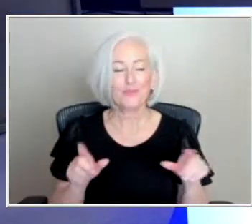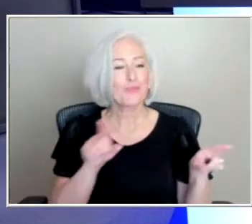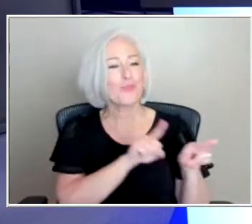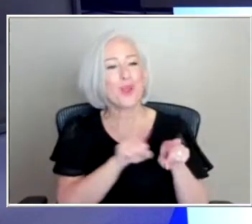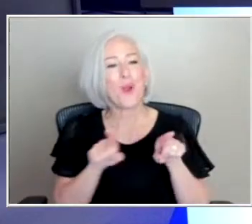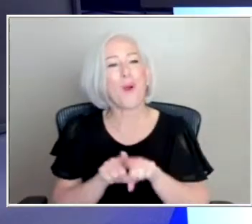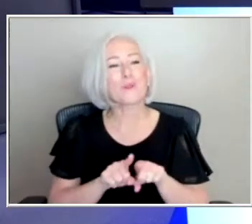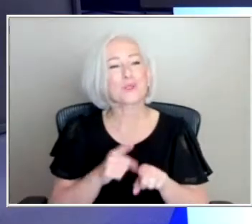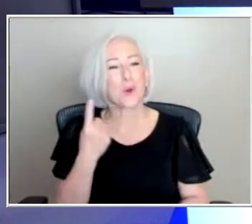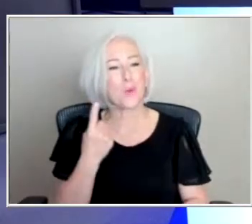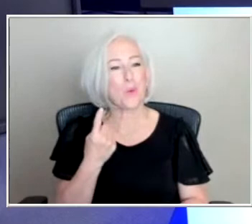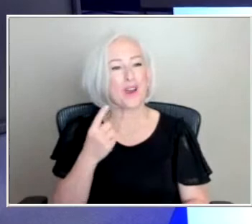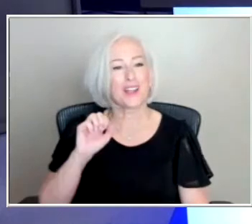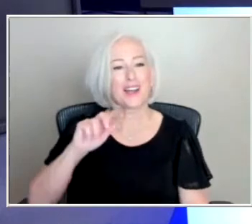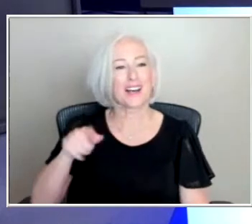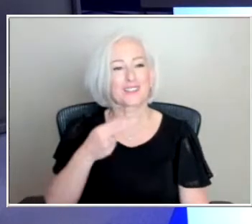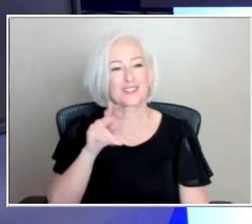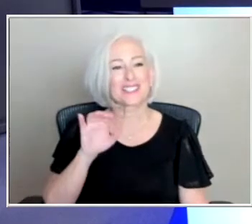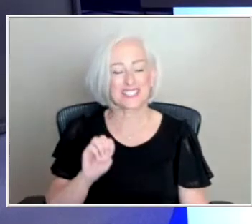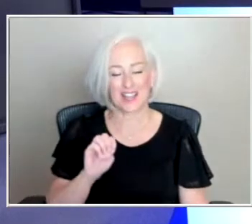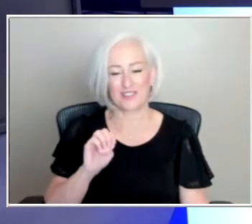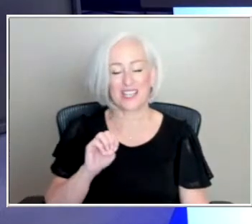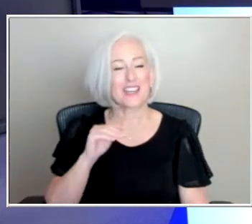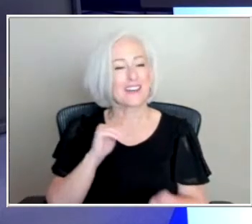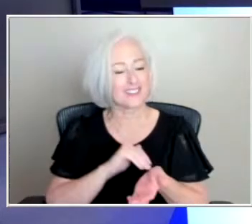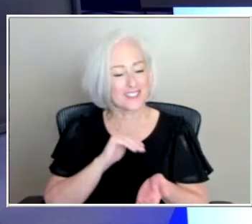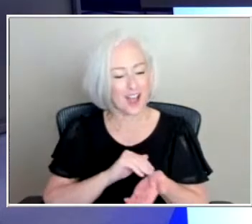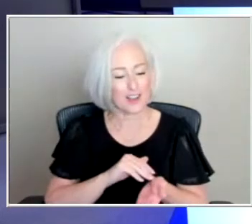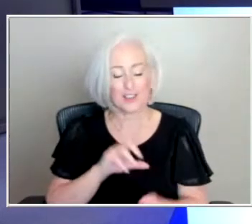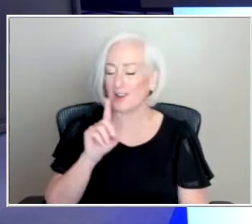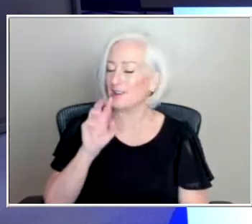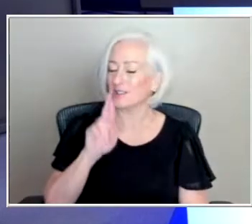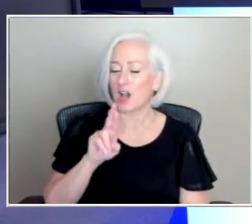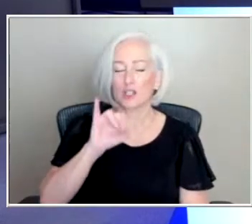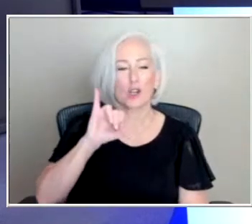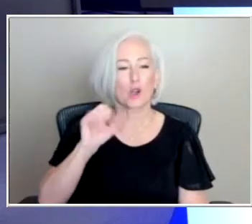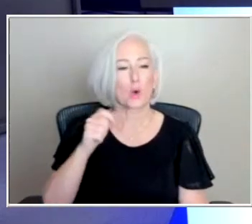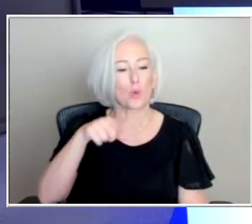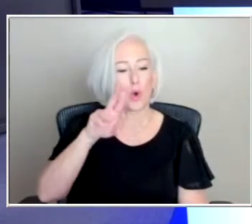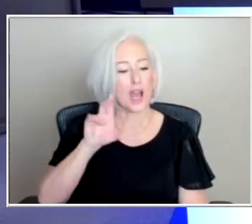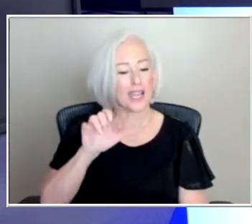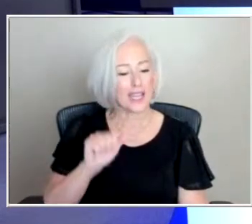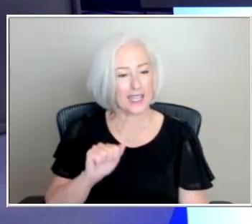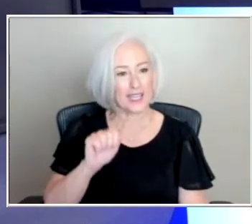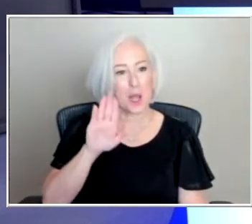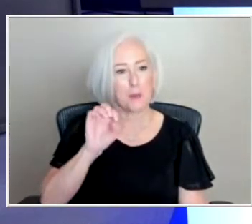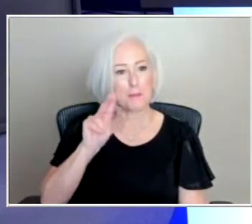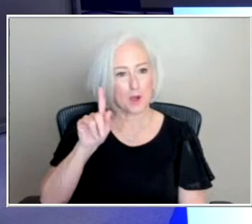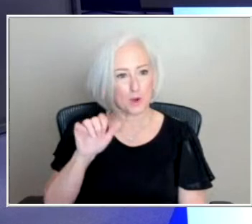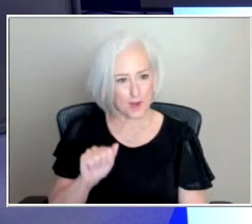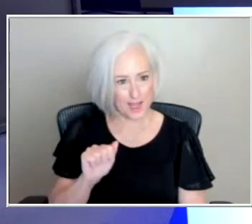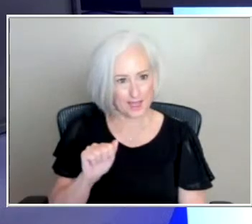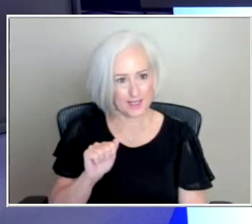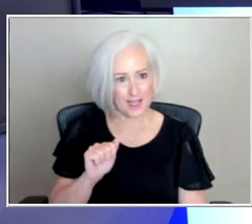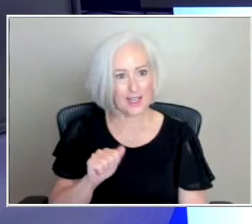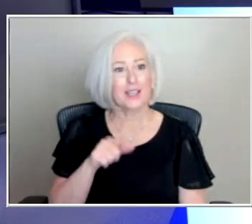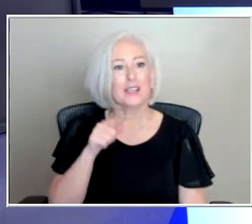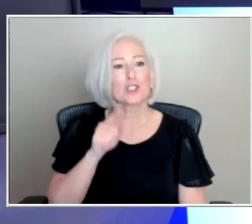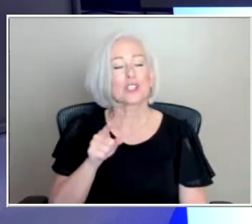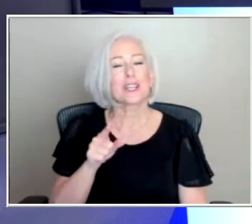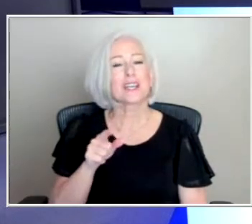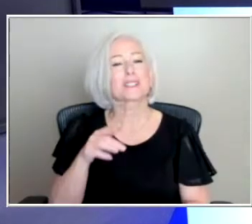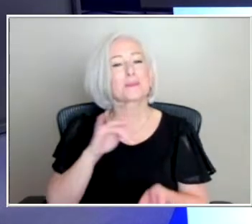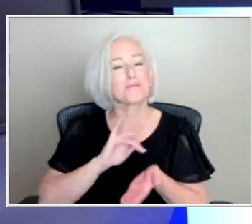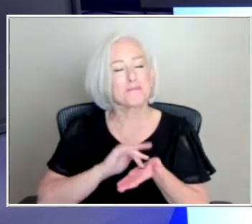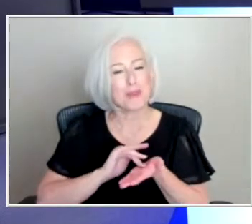Stephanie's doctors. Dr. Joaquina Baranda is a medical oncologist as well as the medical director of the early phase program at the University of Kansas